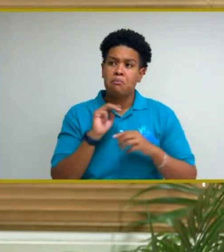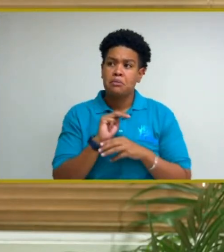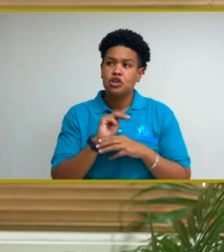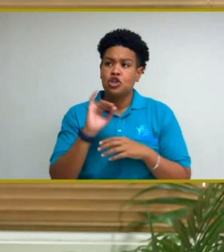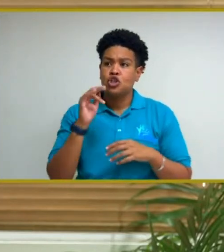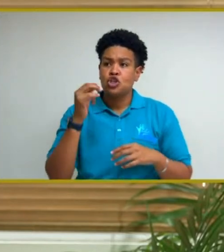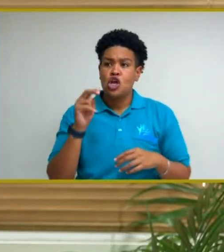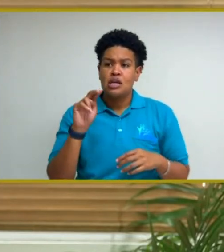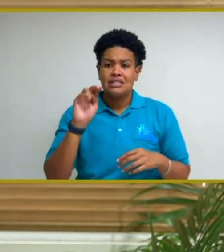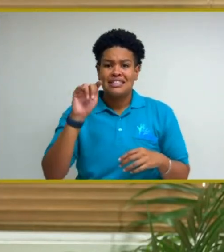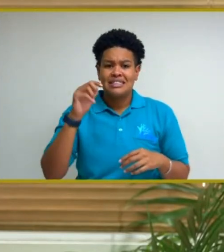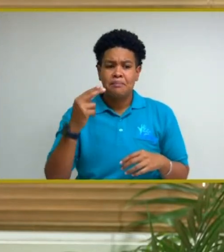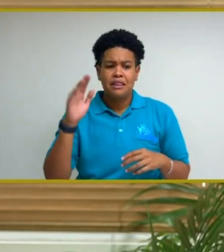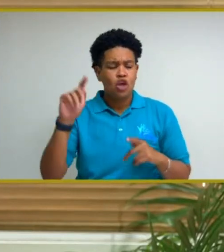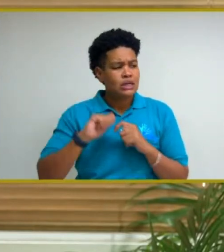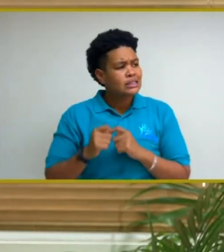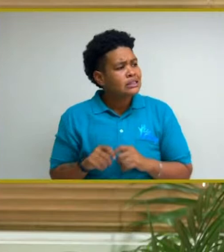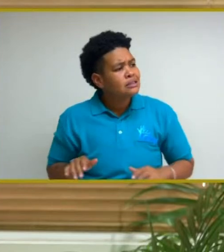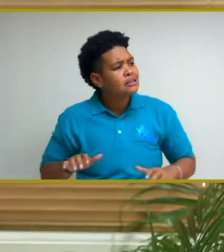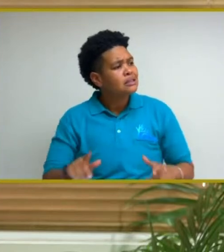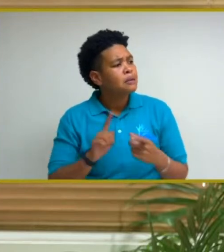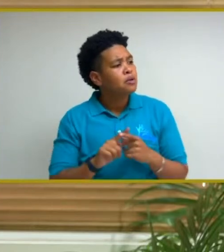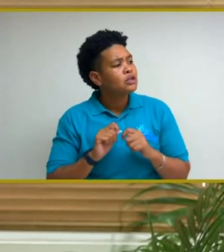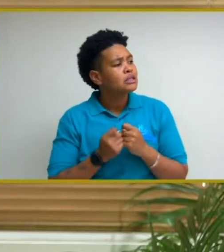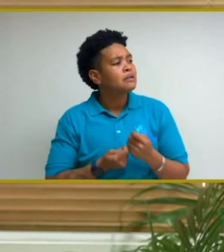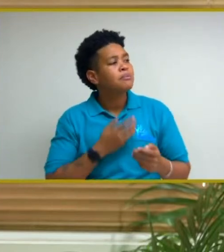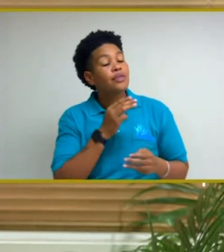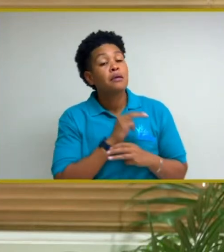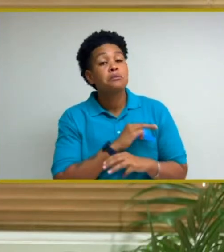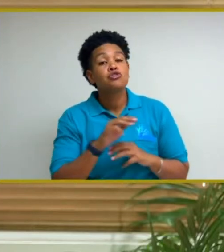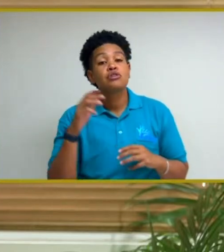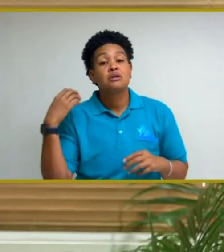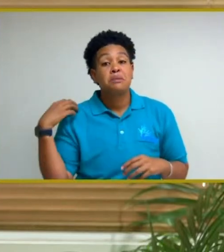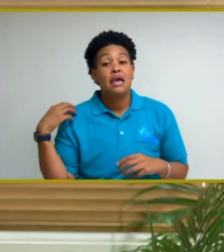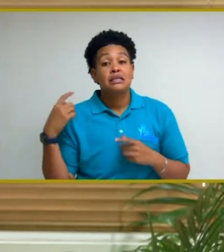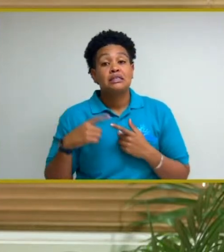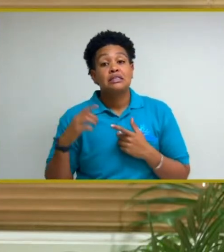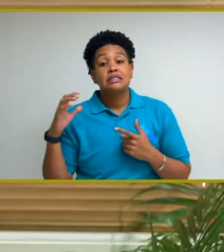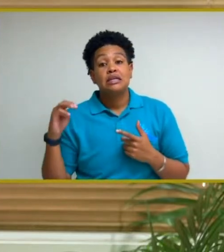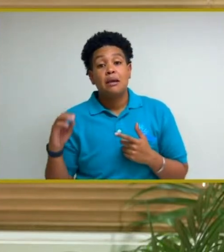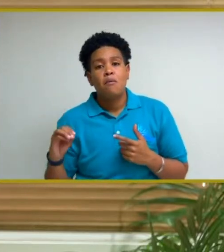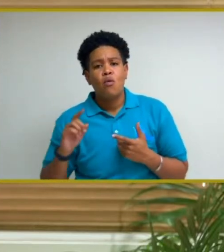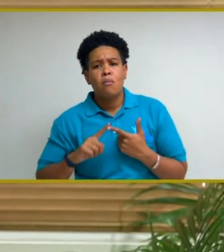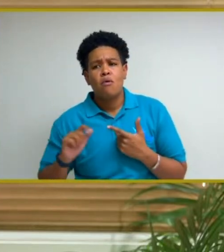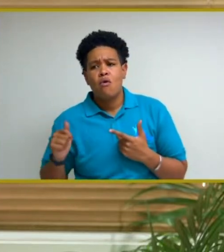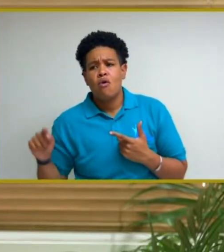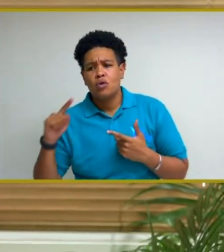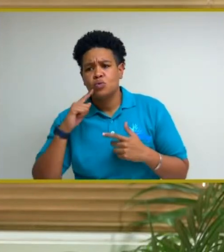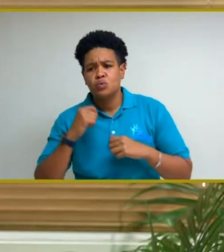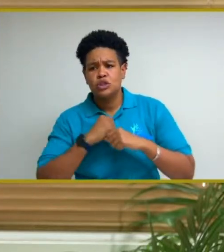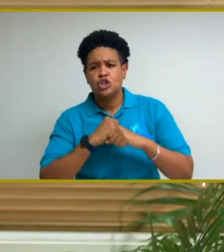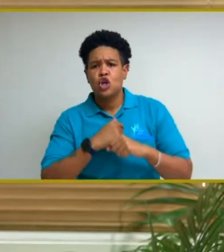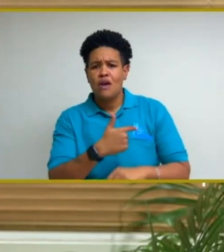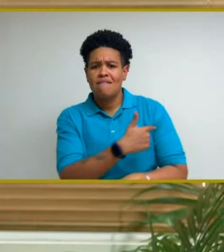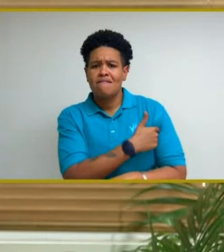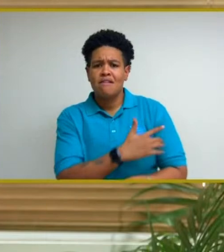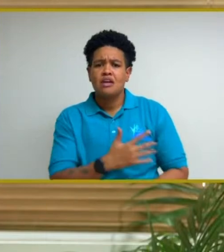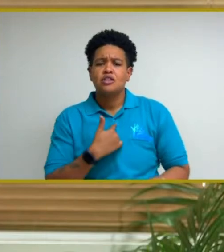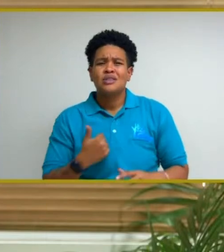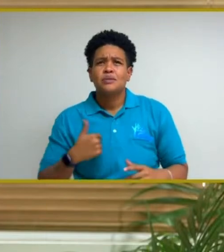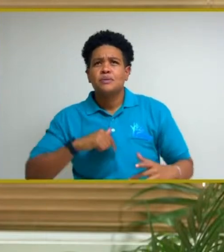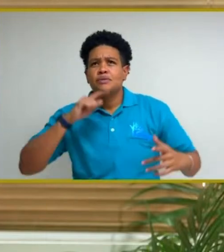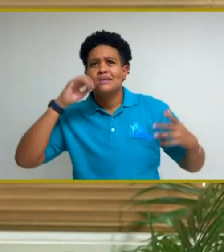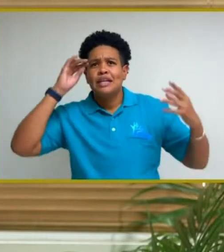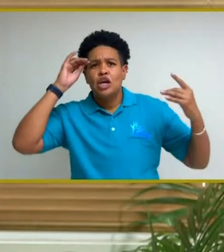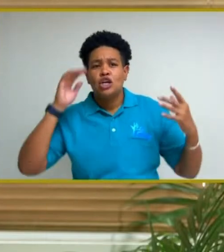and her team, as well as our team at the Ministry, PSCMO and others, to secure vaccines. We were concerned,